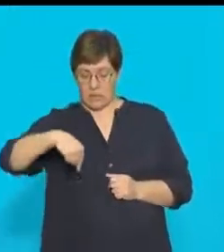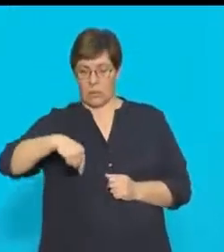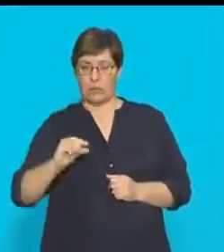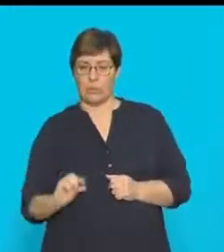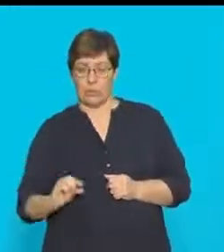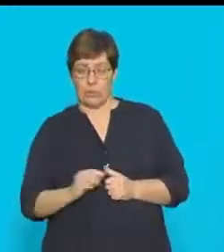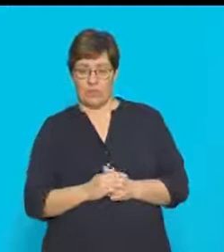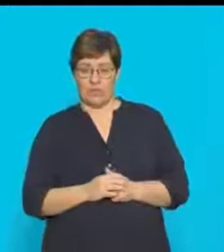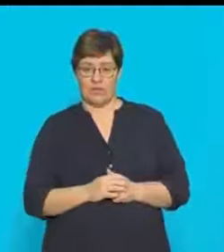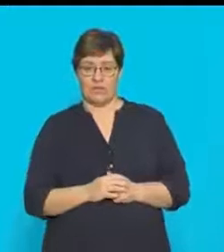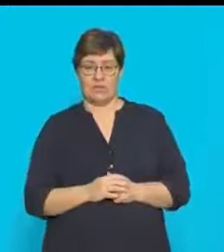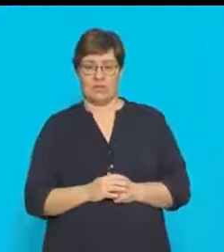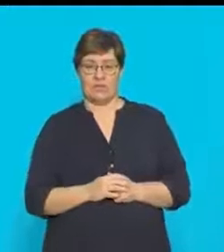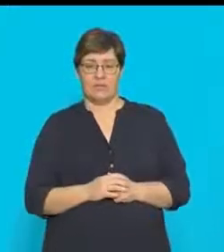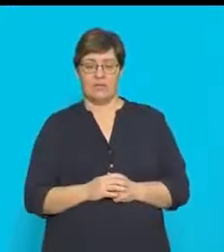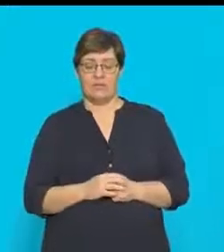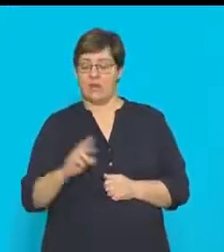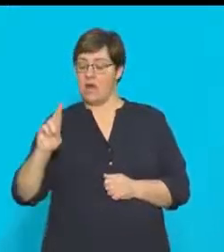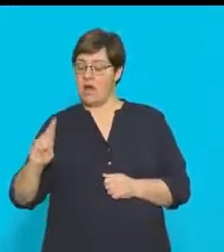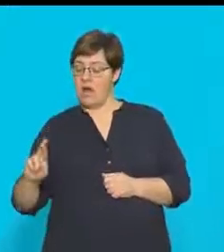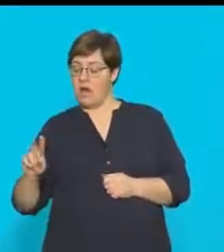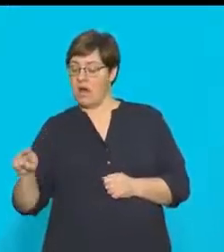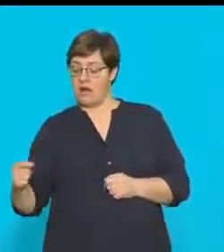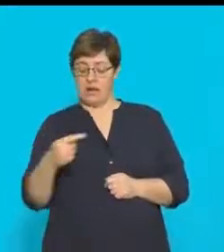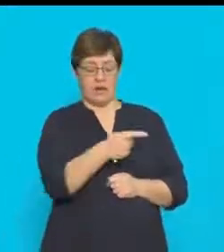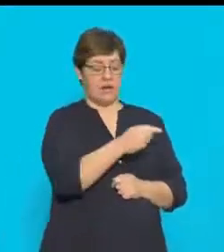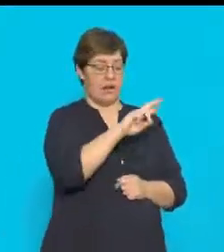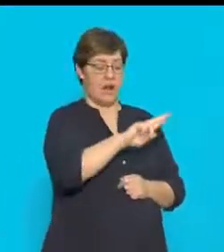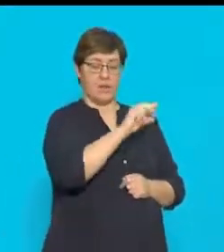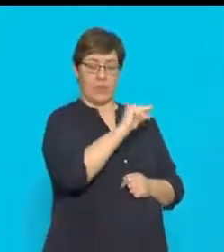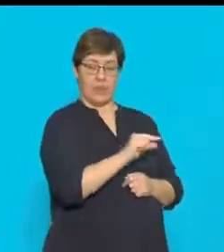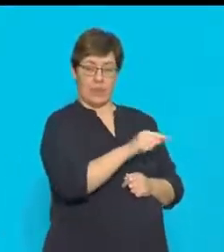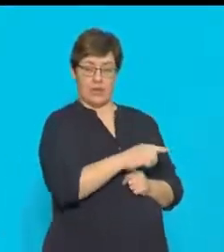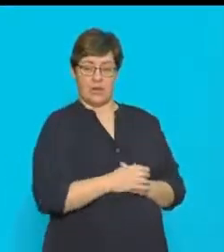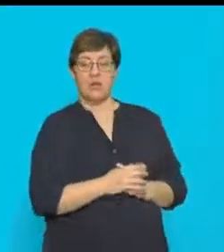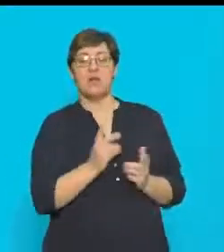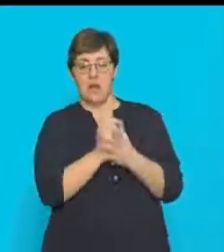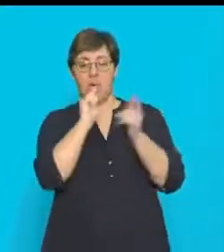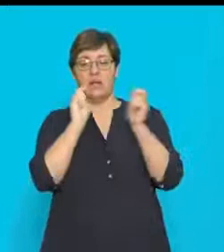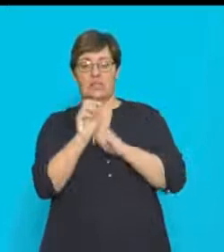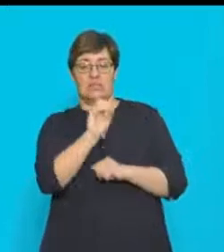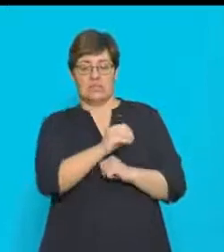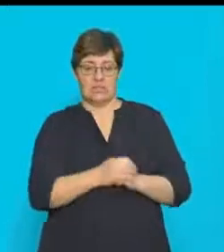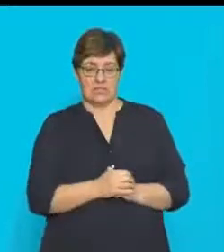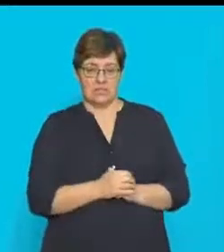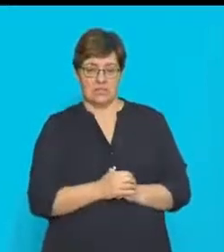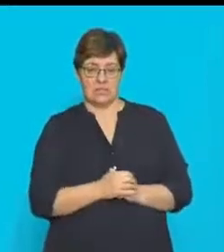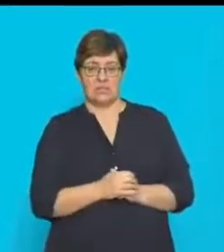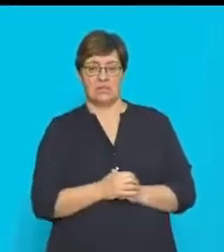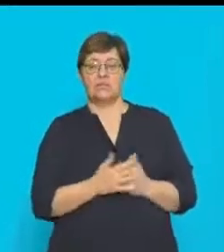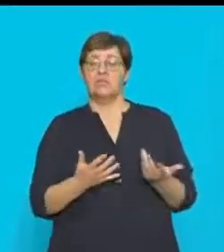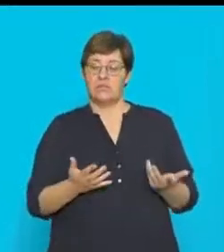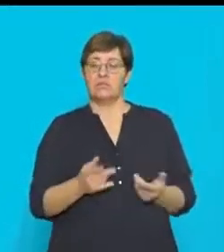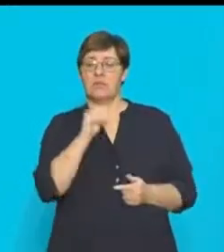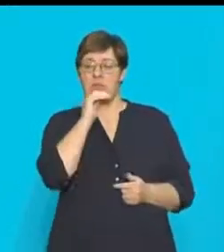little q across from the vertex Q, and similarly with R. So we just adjust the formula for the sine rule using